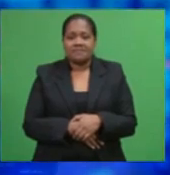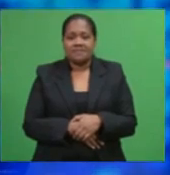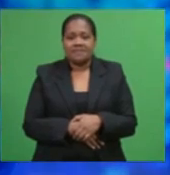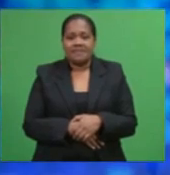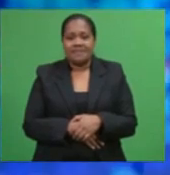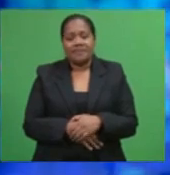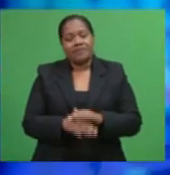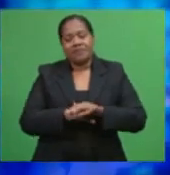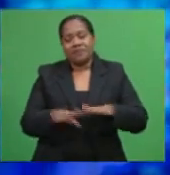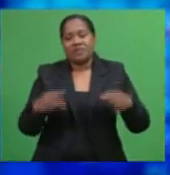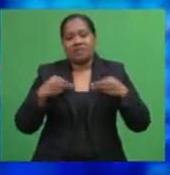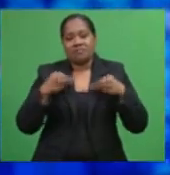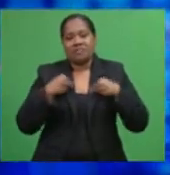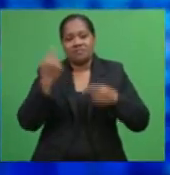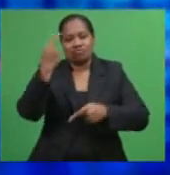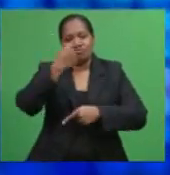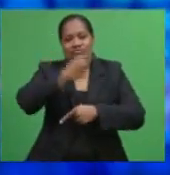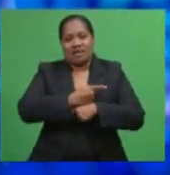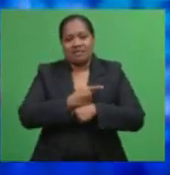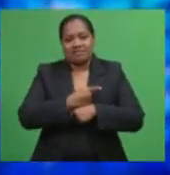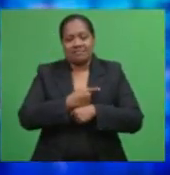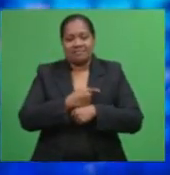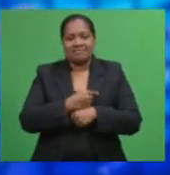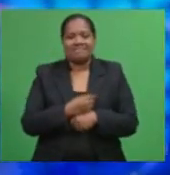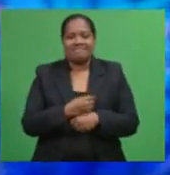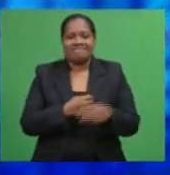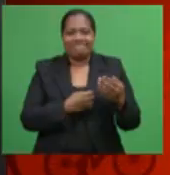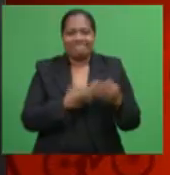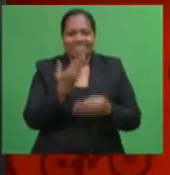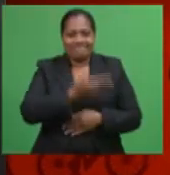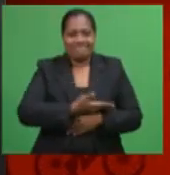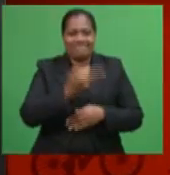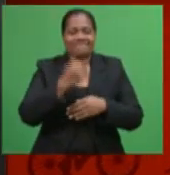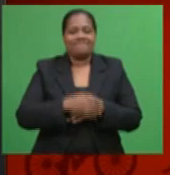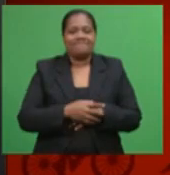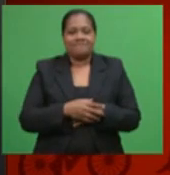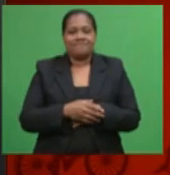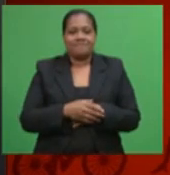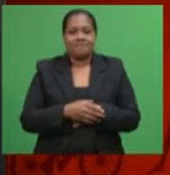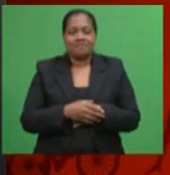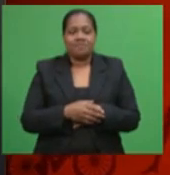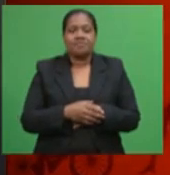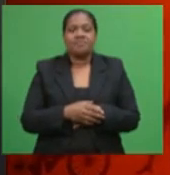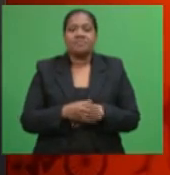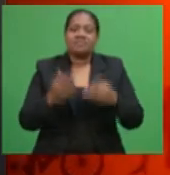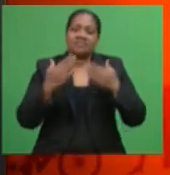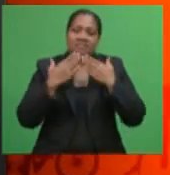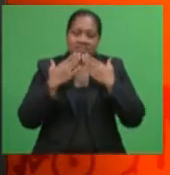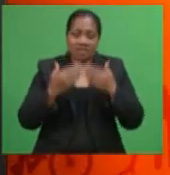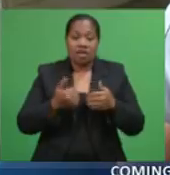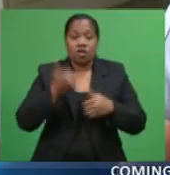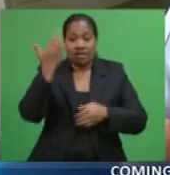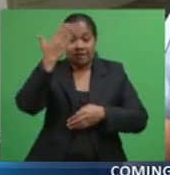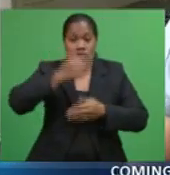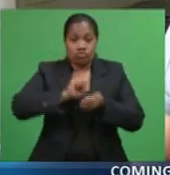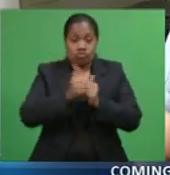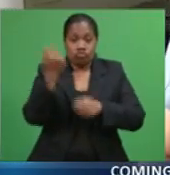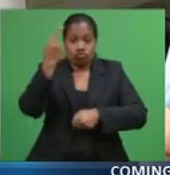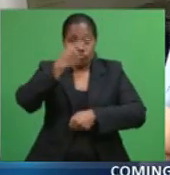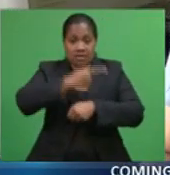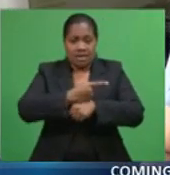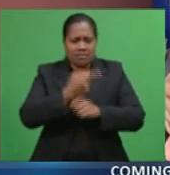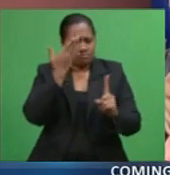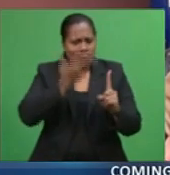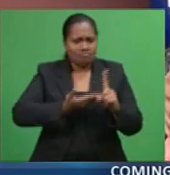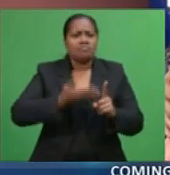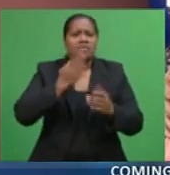And that's it from Business Tonight. Jamie joins you next with the latest from sports. Thanks, Koroy, and good evening. In sports tonight, Wong humbled